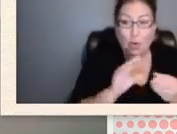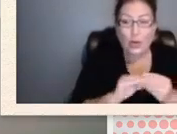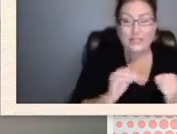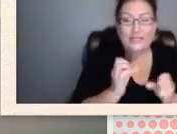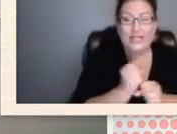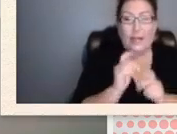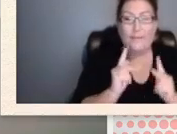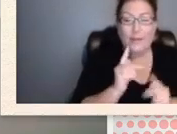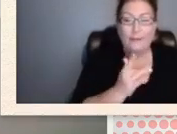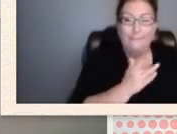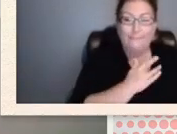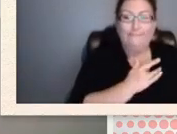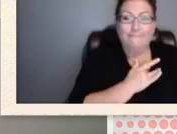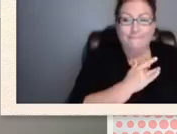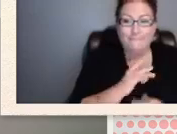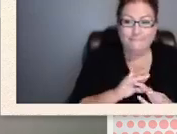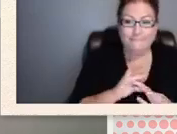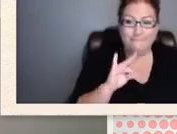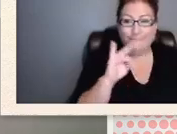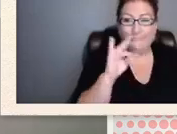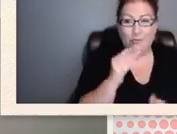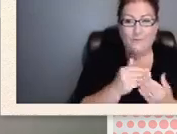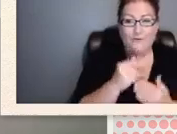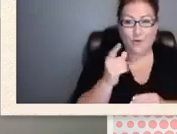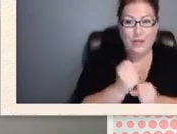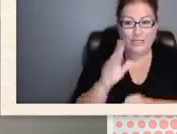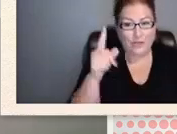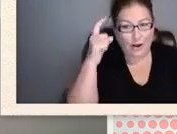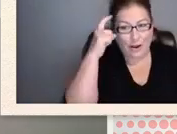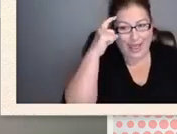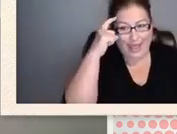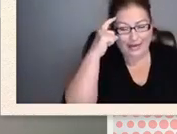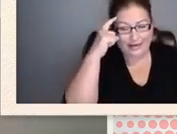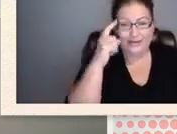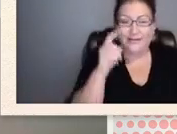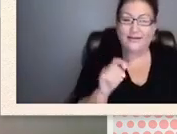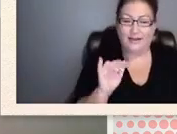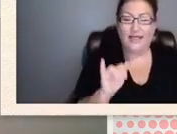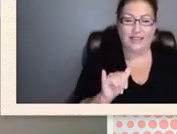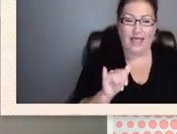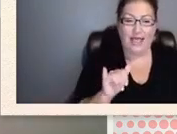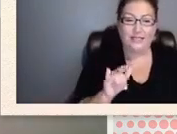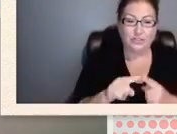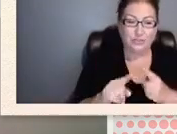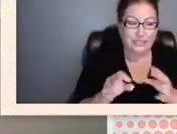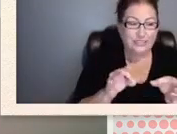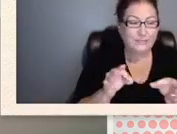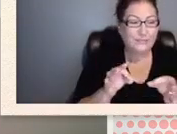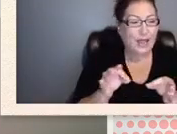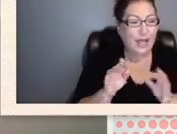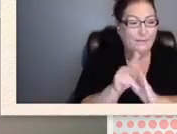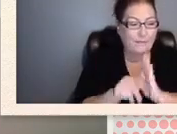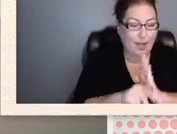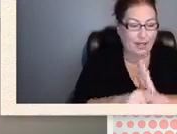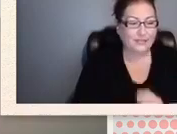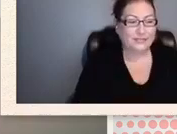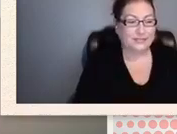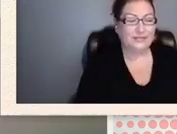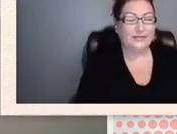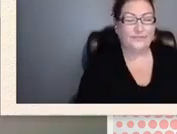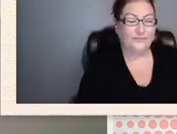and soul before you get to their head, and that is to explain the policy objectives. Next